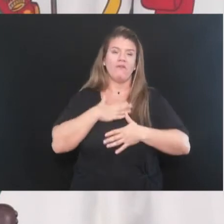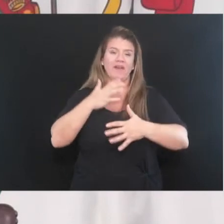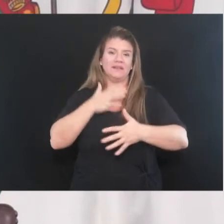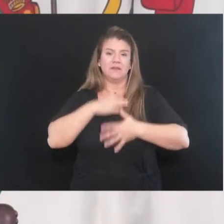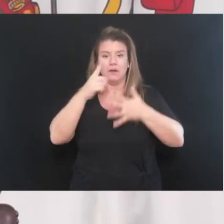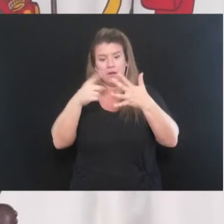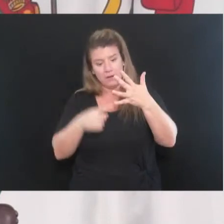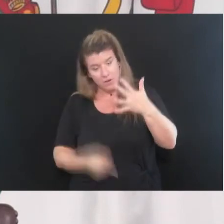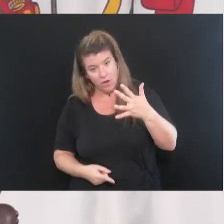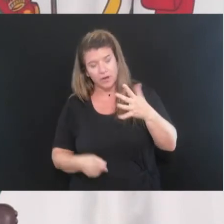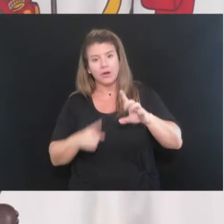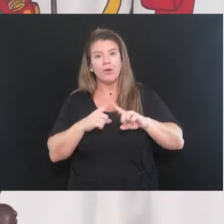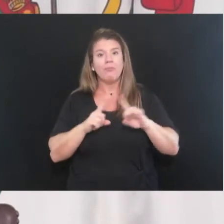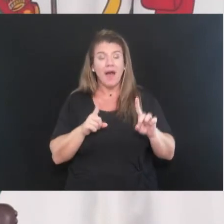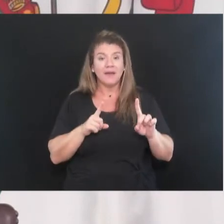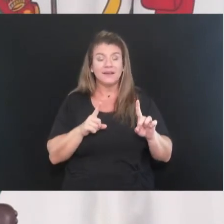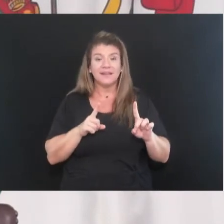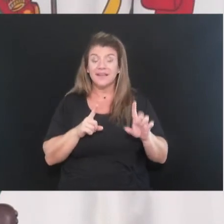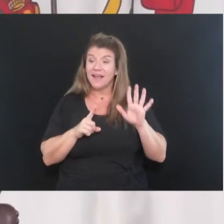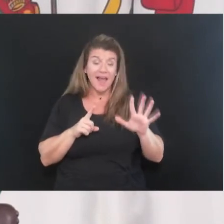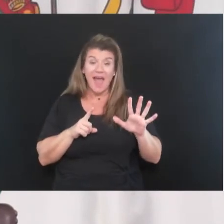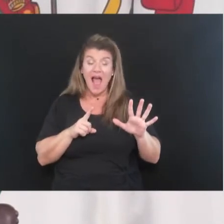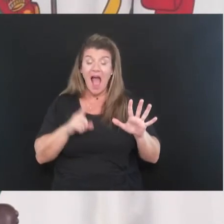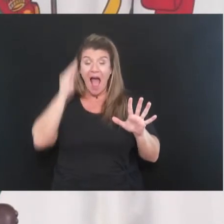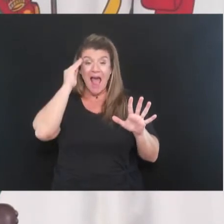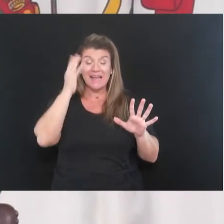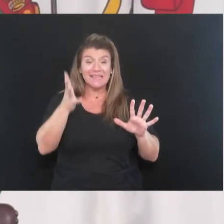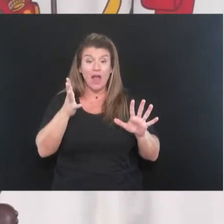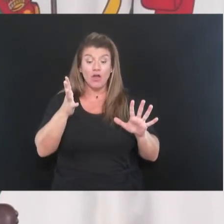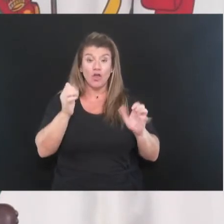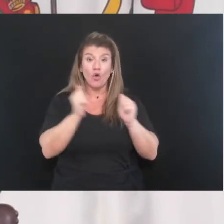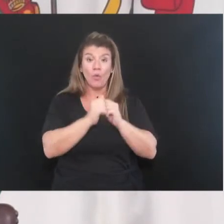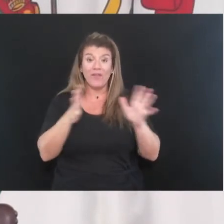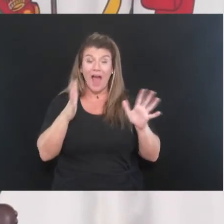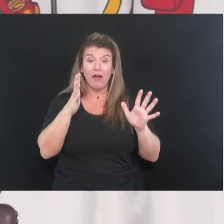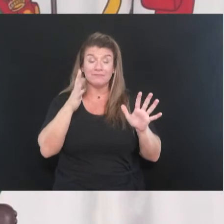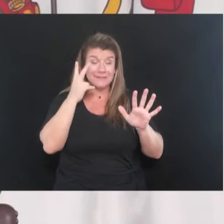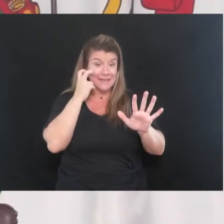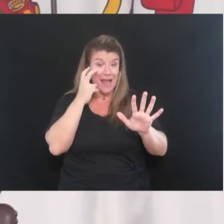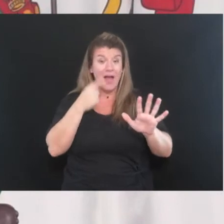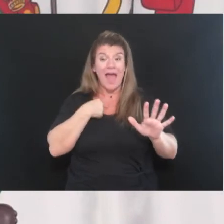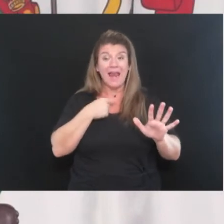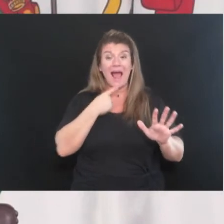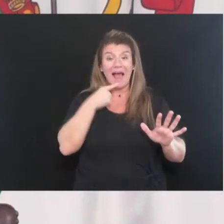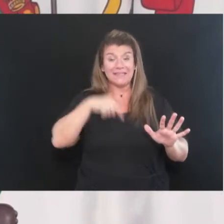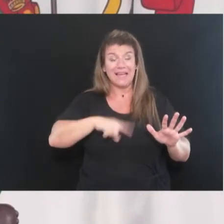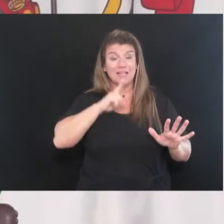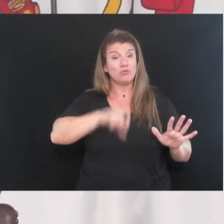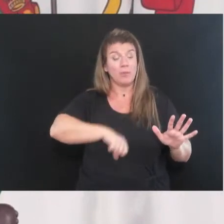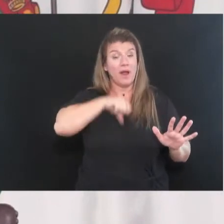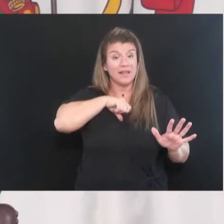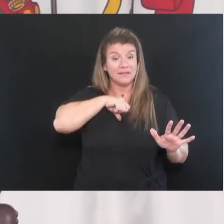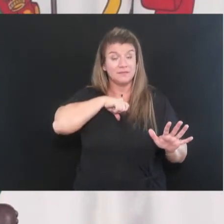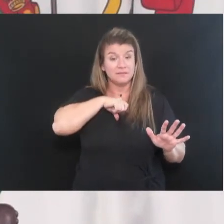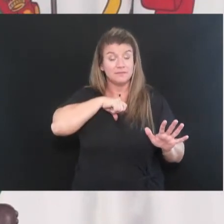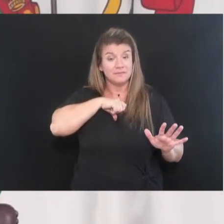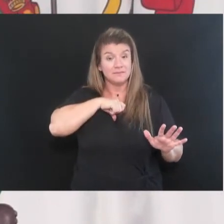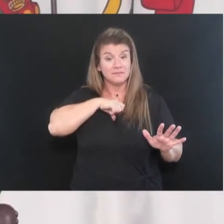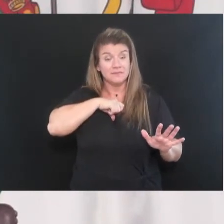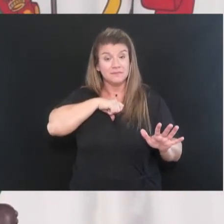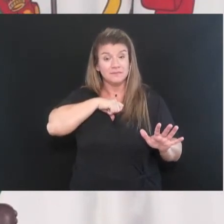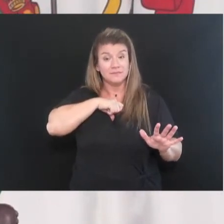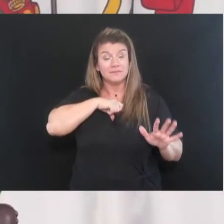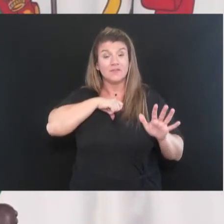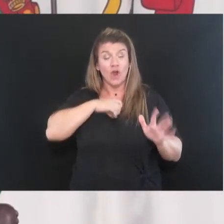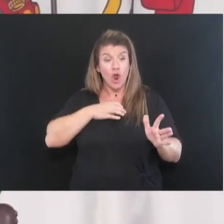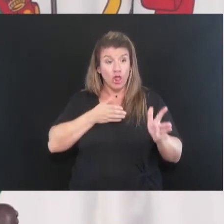on. But Kimberly, I can tell you without any question, and I say this very, very, very proudly,